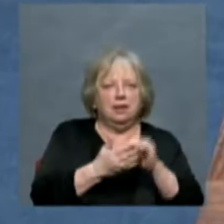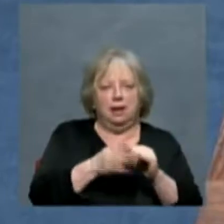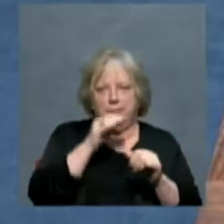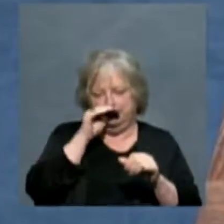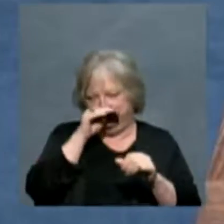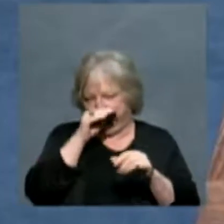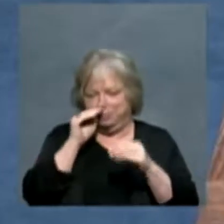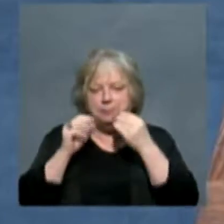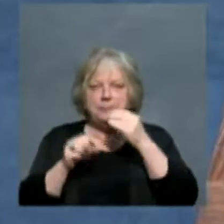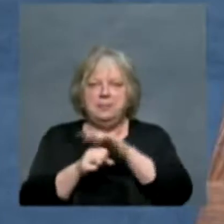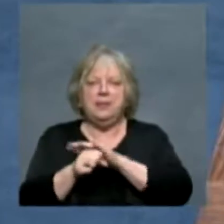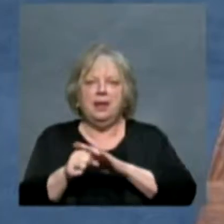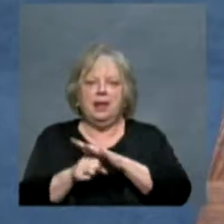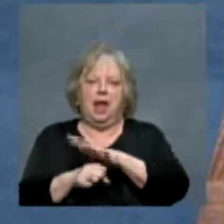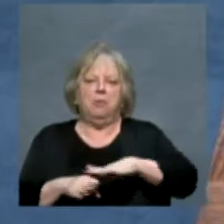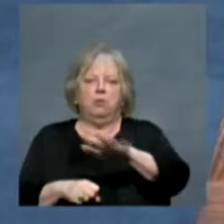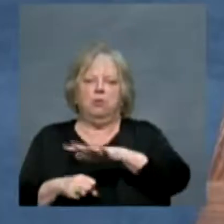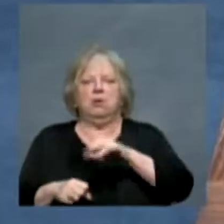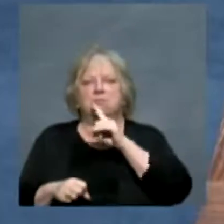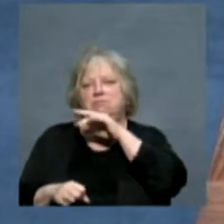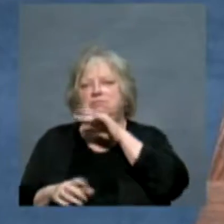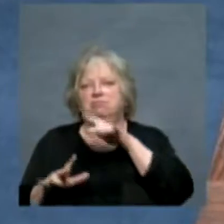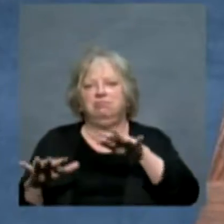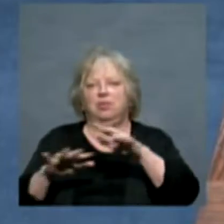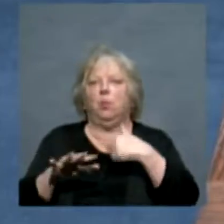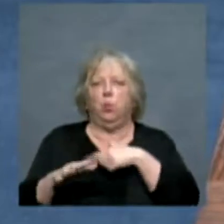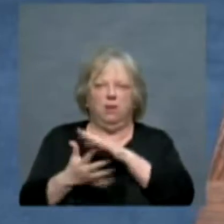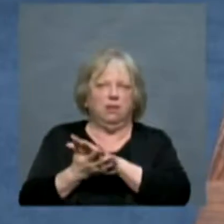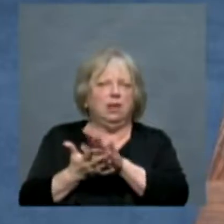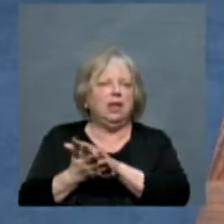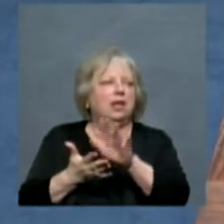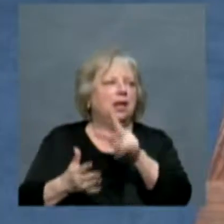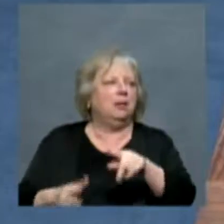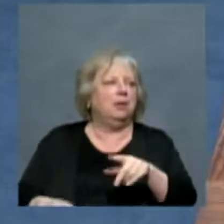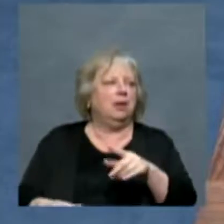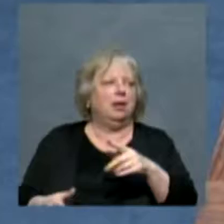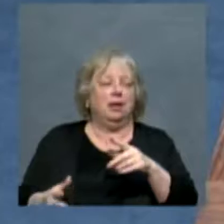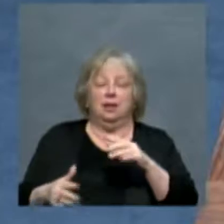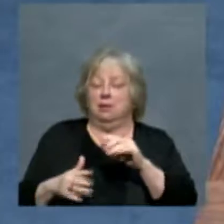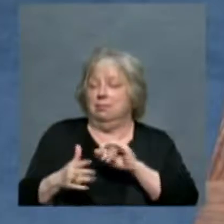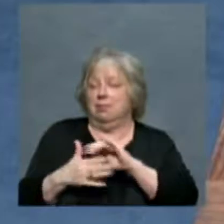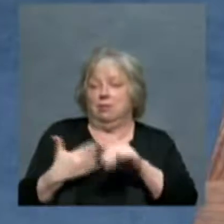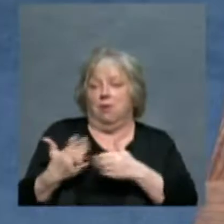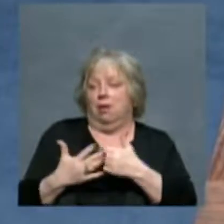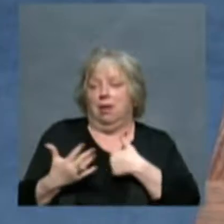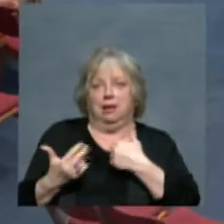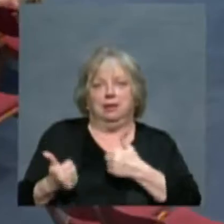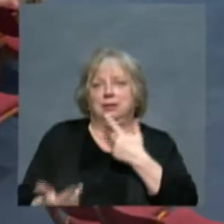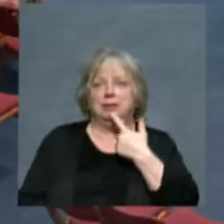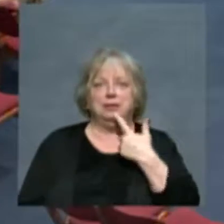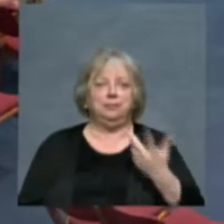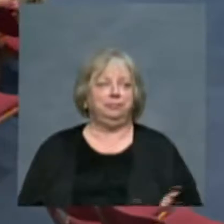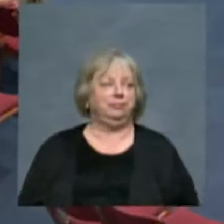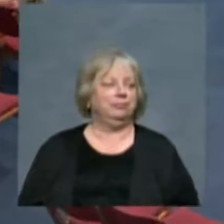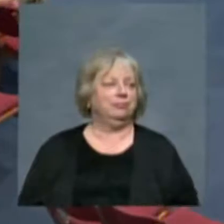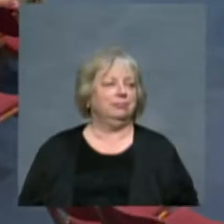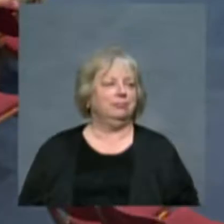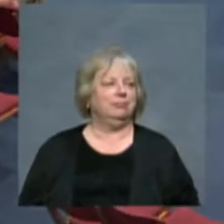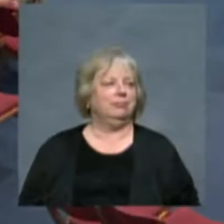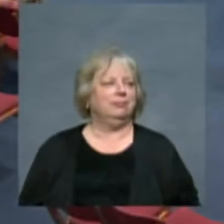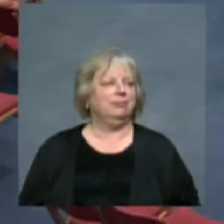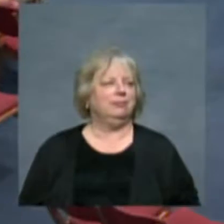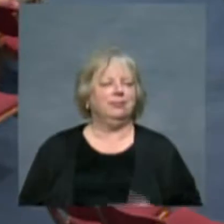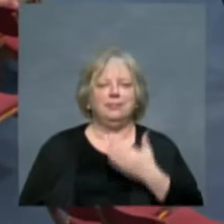long past due, I'm sorry. And I guess that's all I got to say. Thank